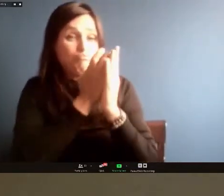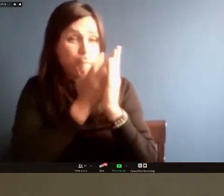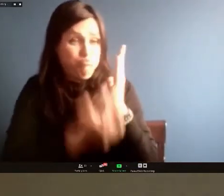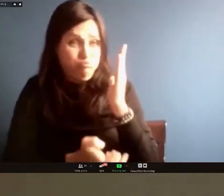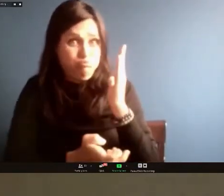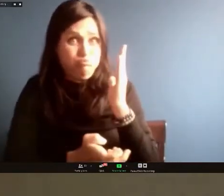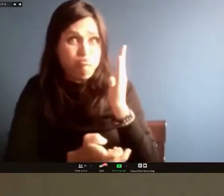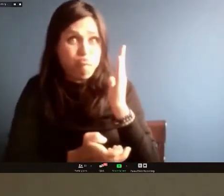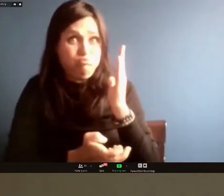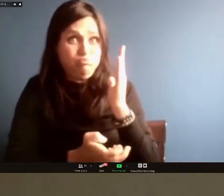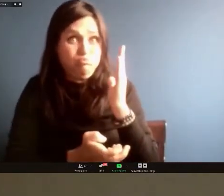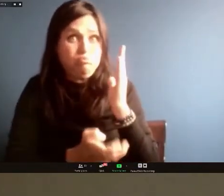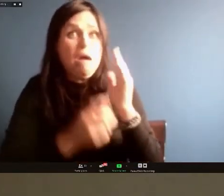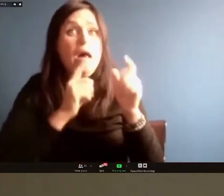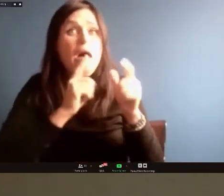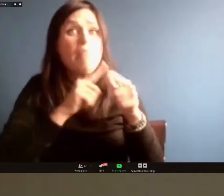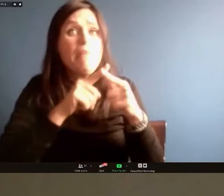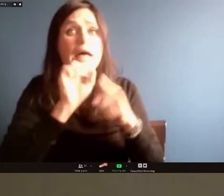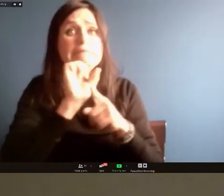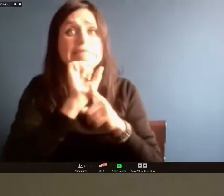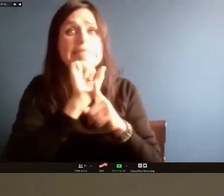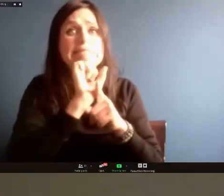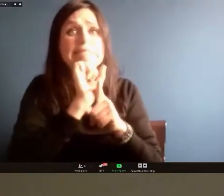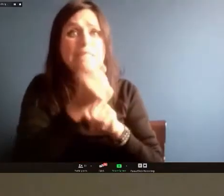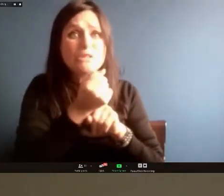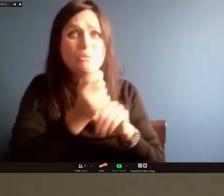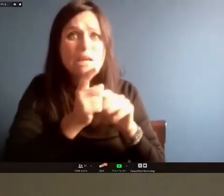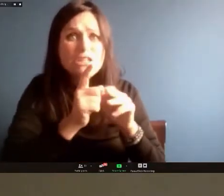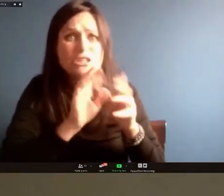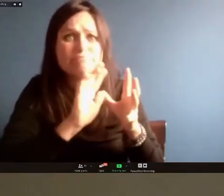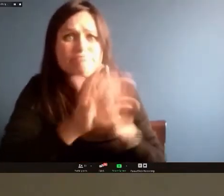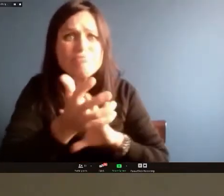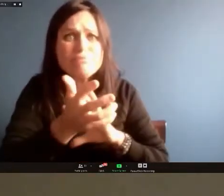in such tough situations. That's such an interesting question.